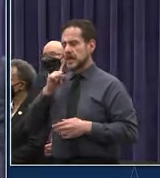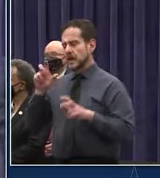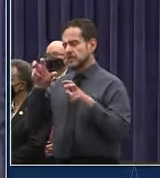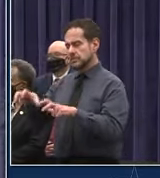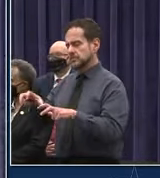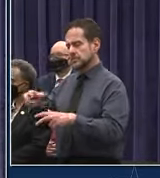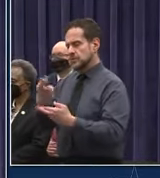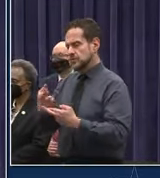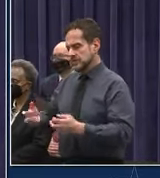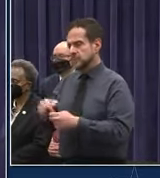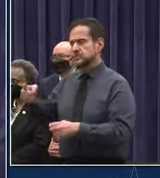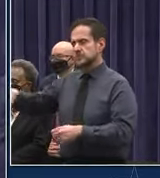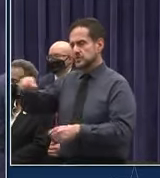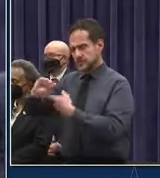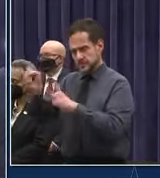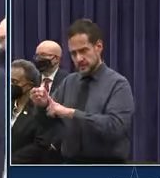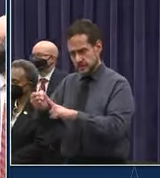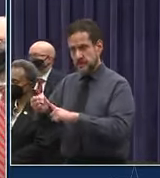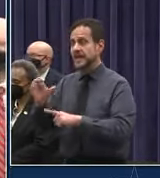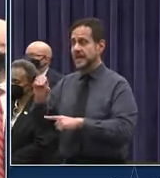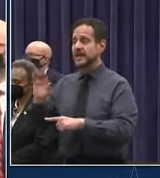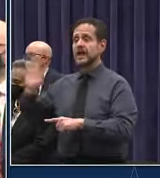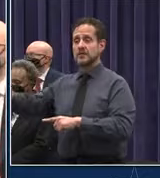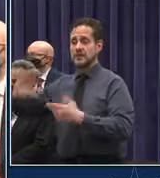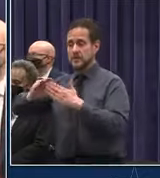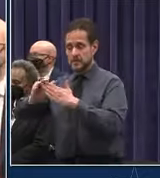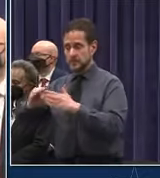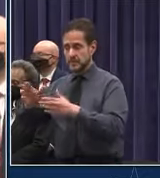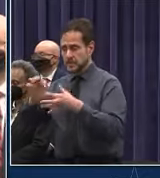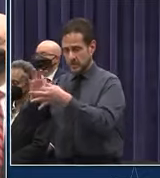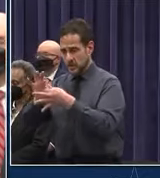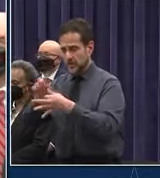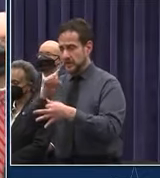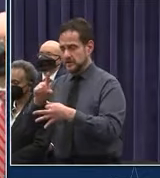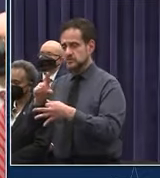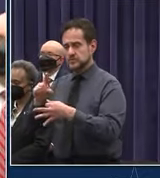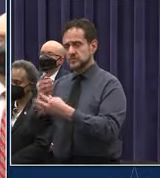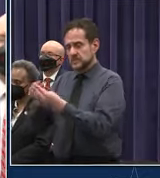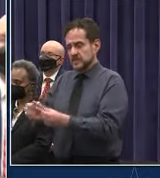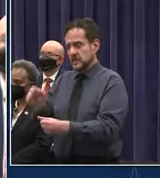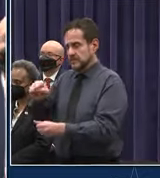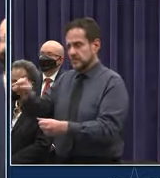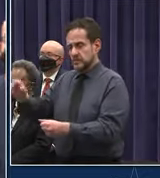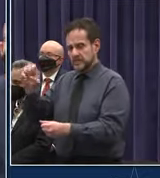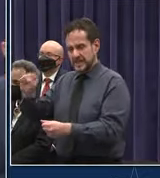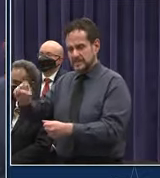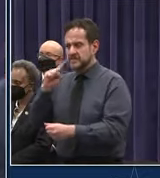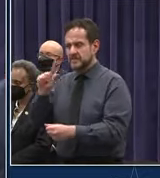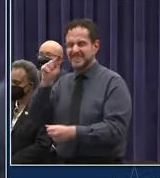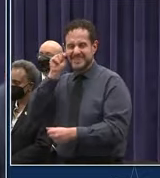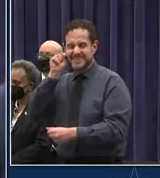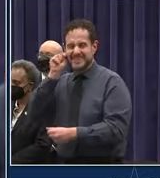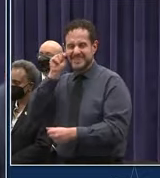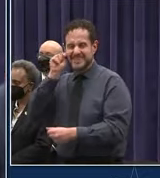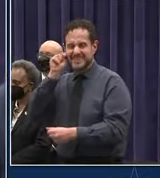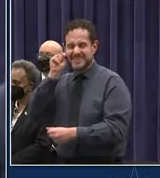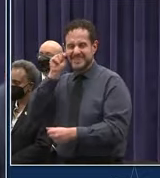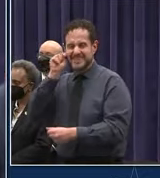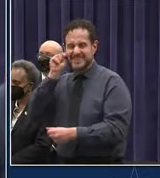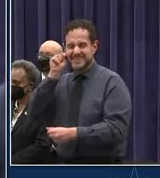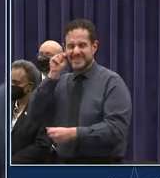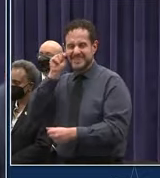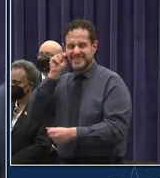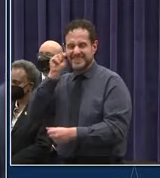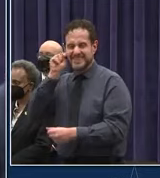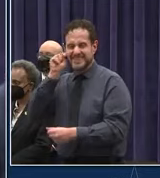which is to keep our community safe. Thanks, Mayor. Liz from ABC 7. I just wanted to know if we had any updates in any of the cases.